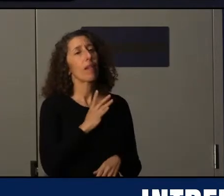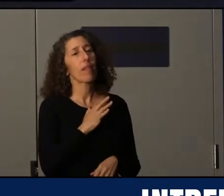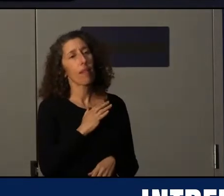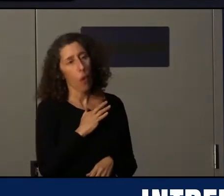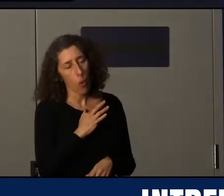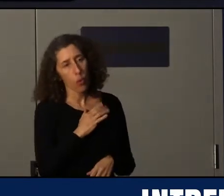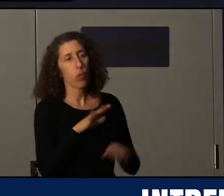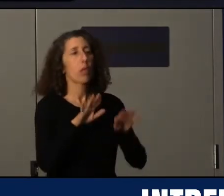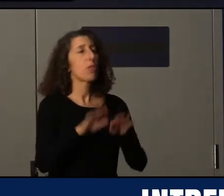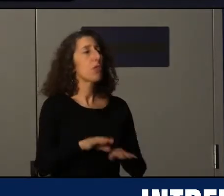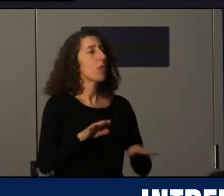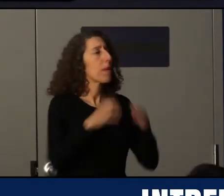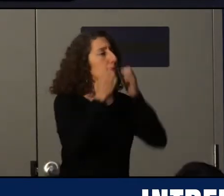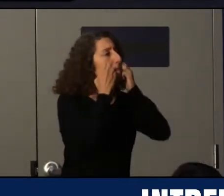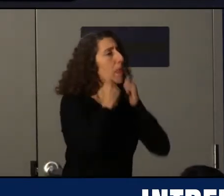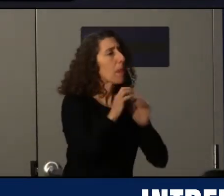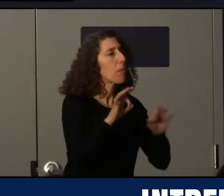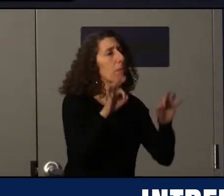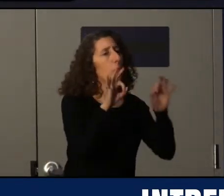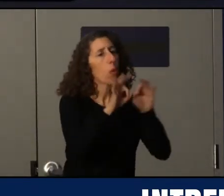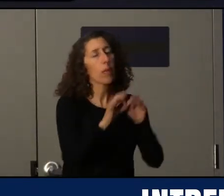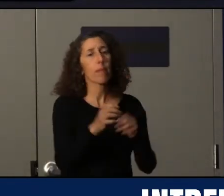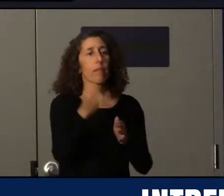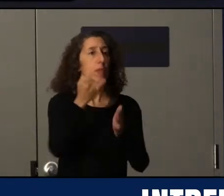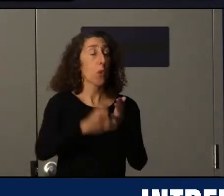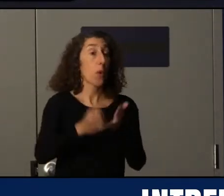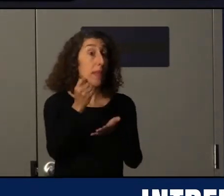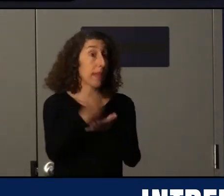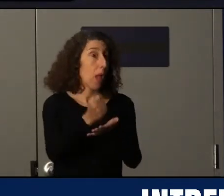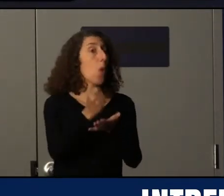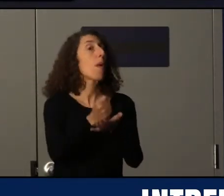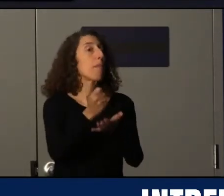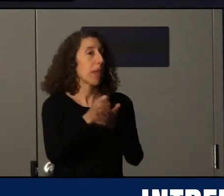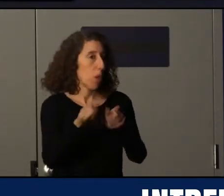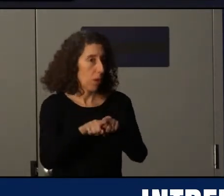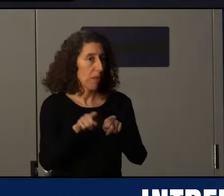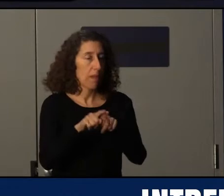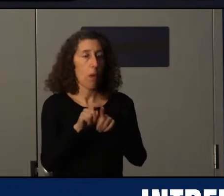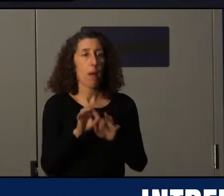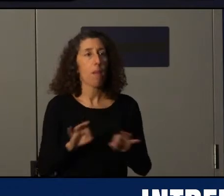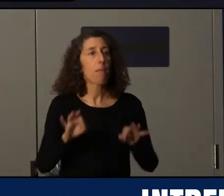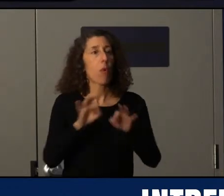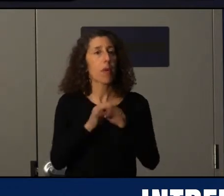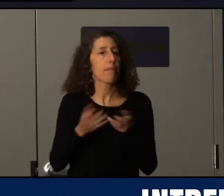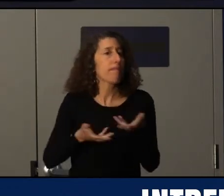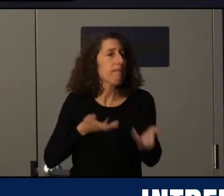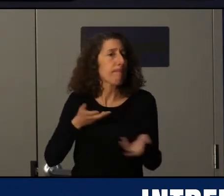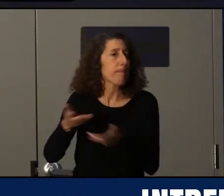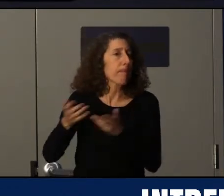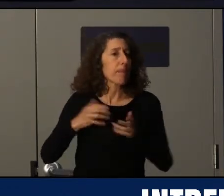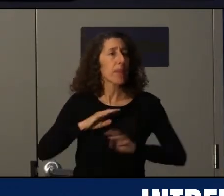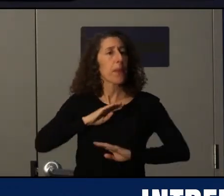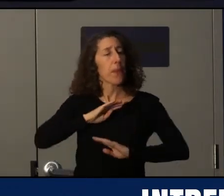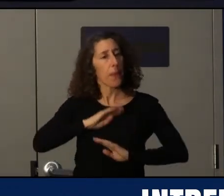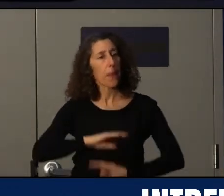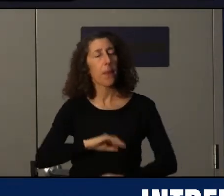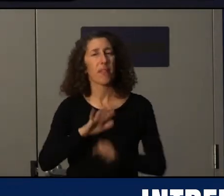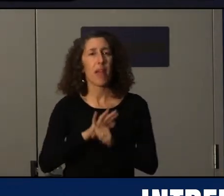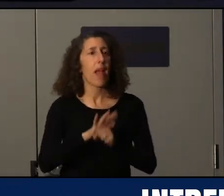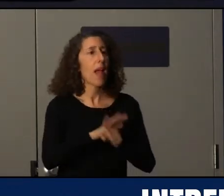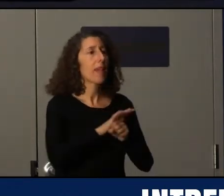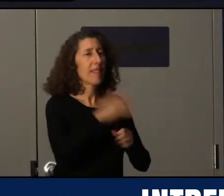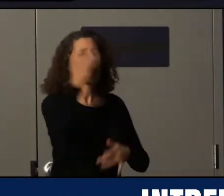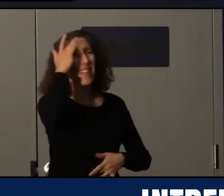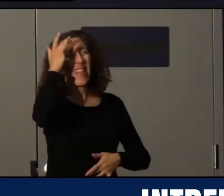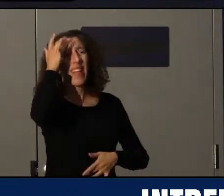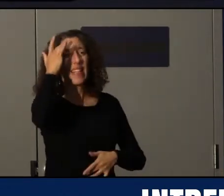her foundation. And this whole idea of having kids be able to express themselves creatively, particularly